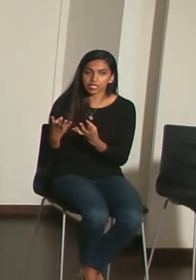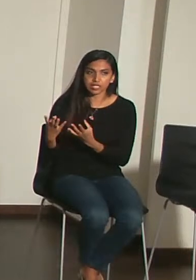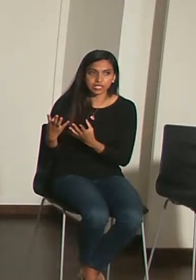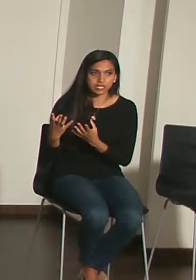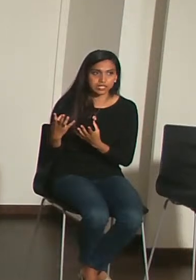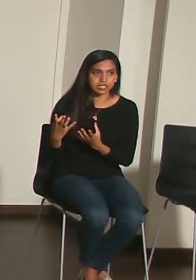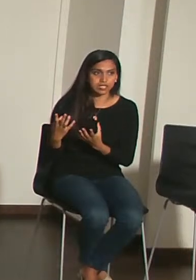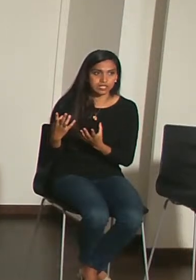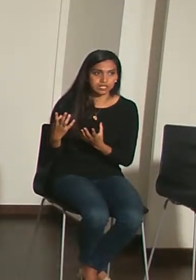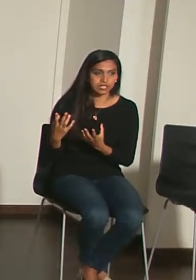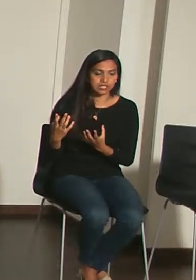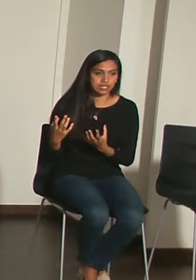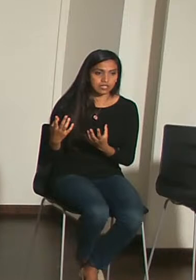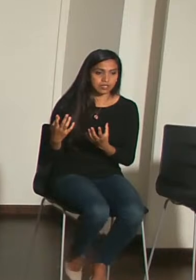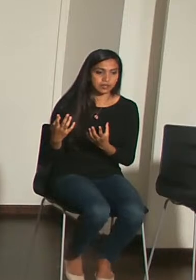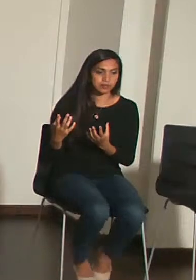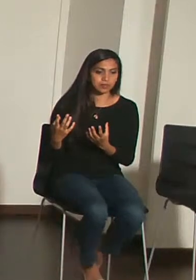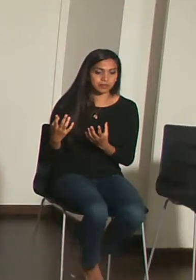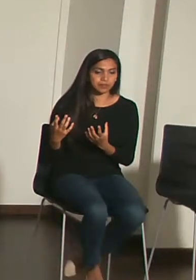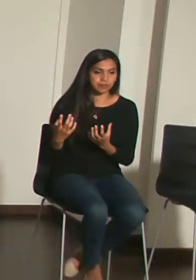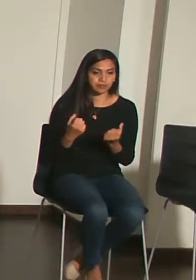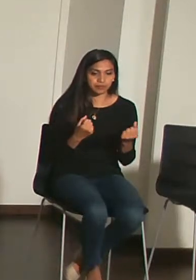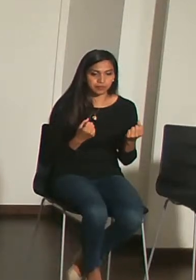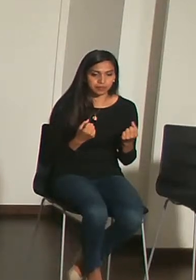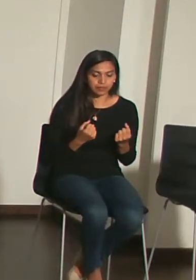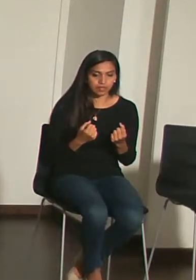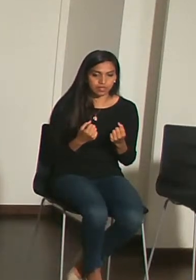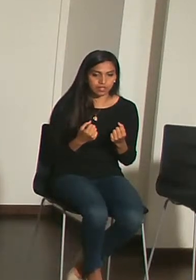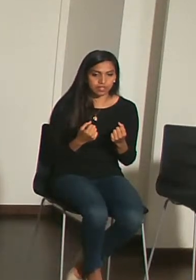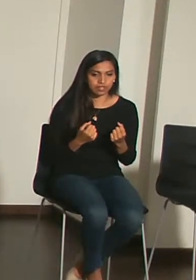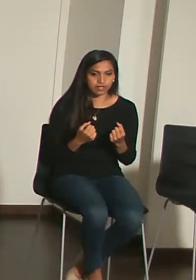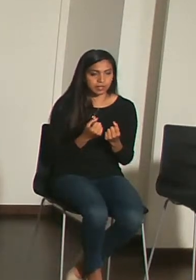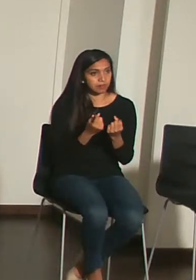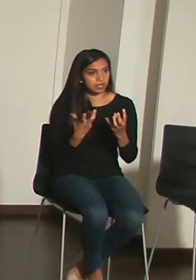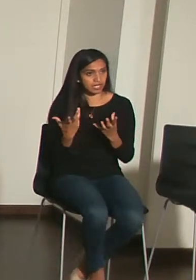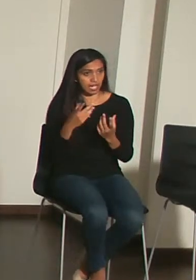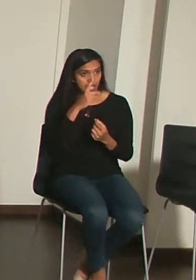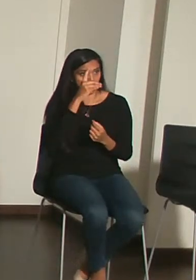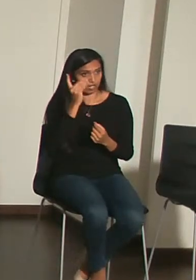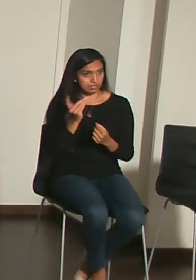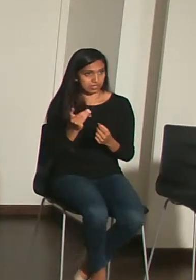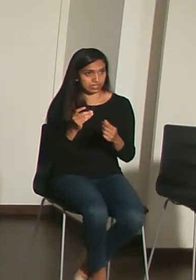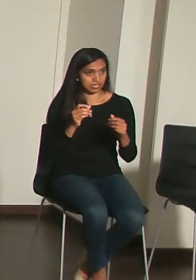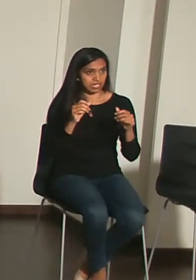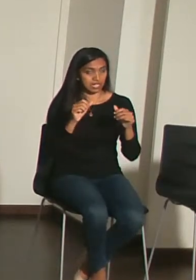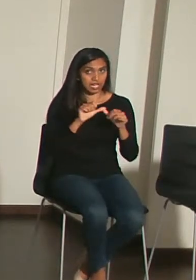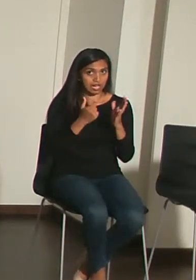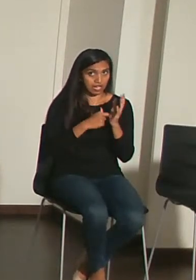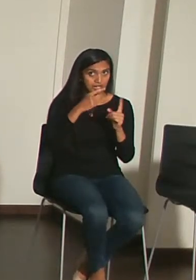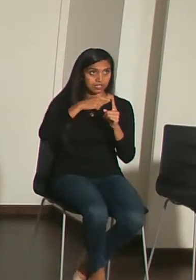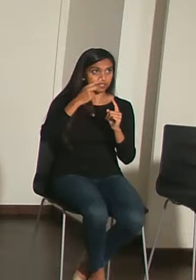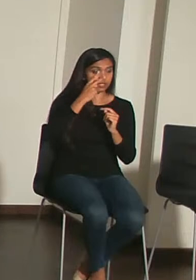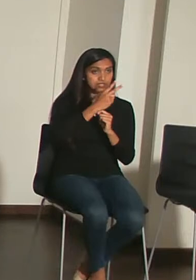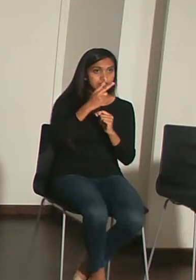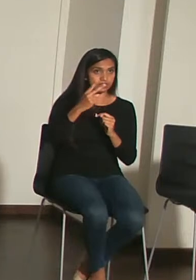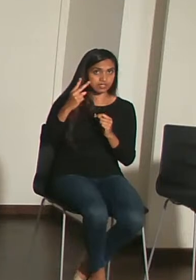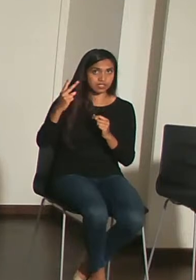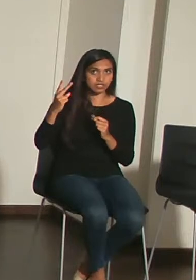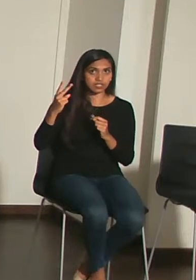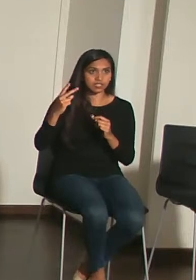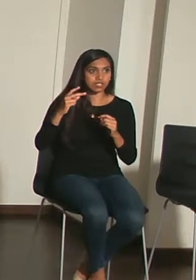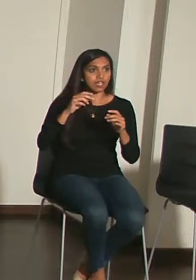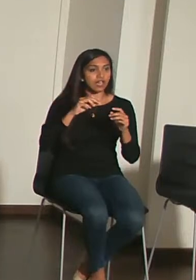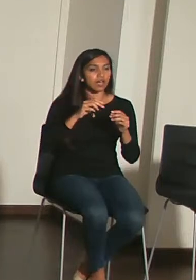there are uh, meandering times. There are windows as much as there are walls. So these are small gestures that